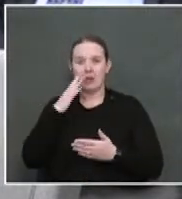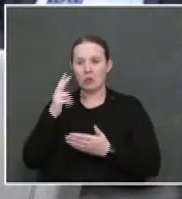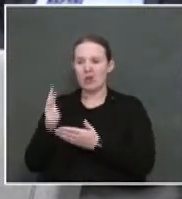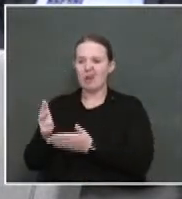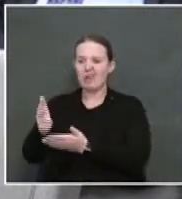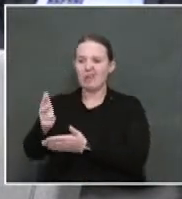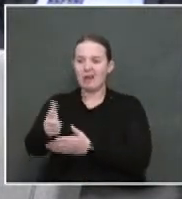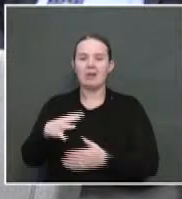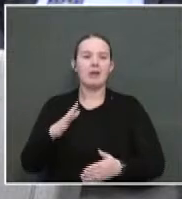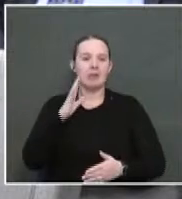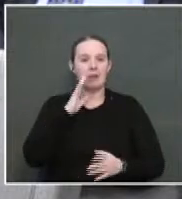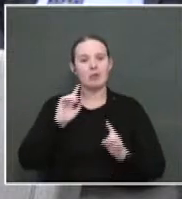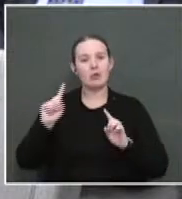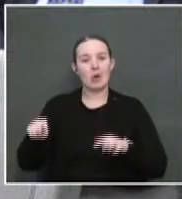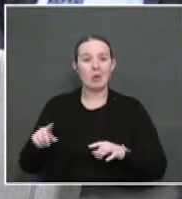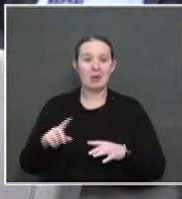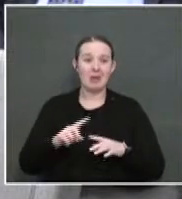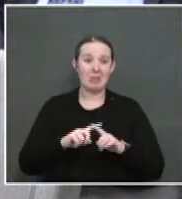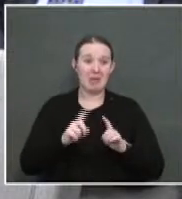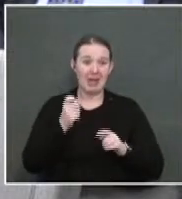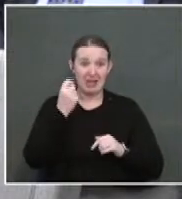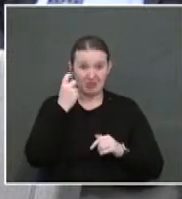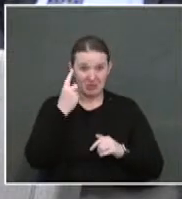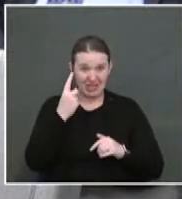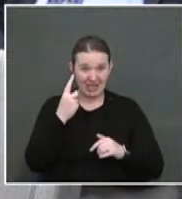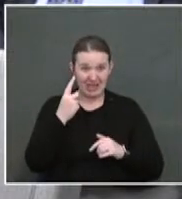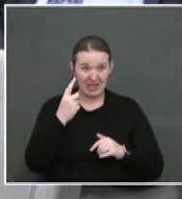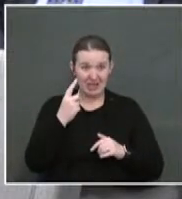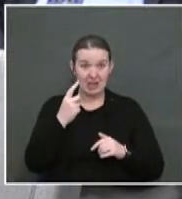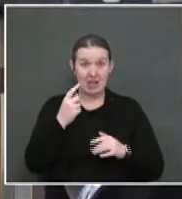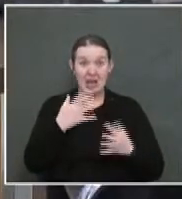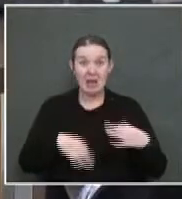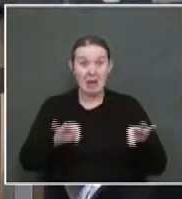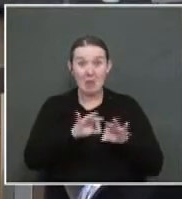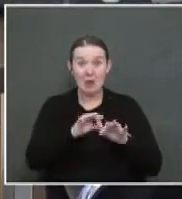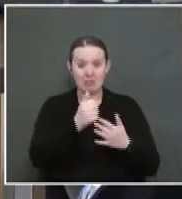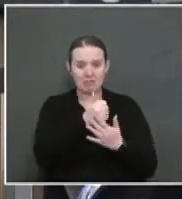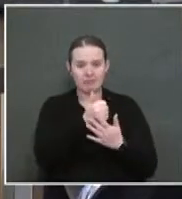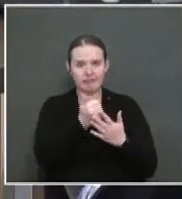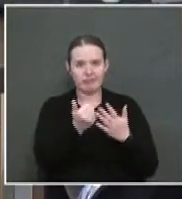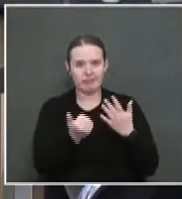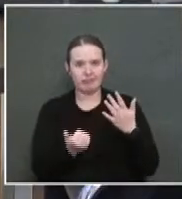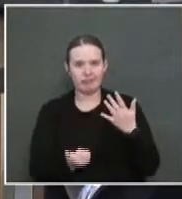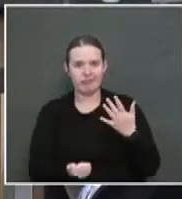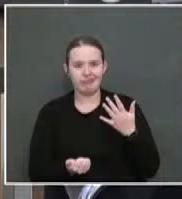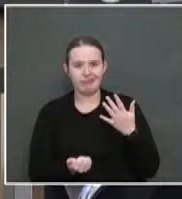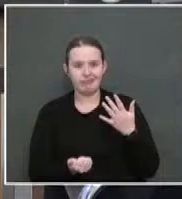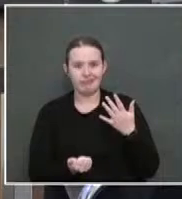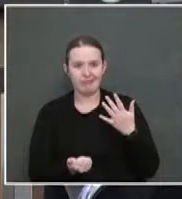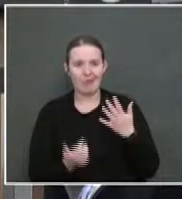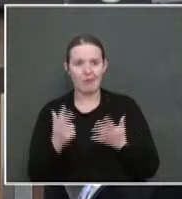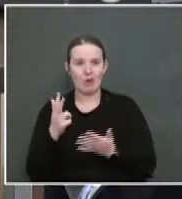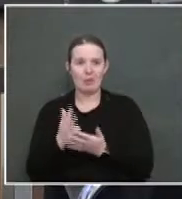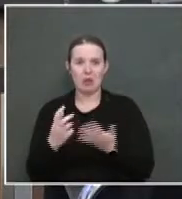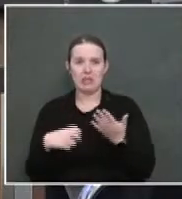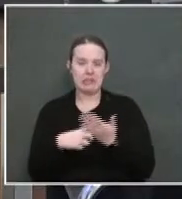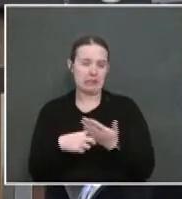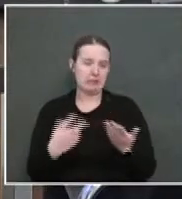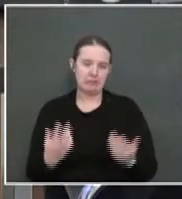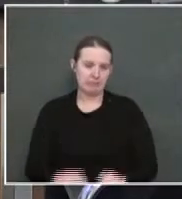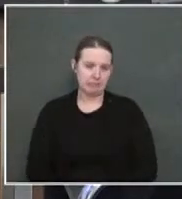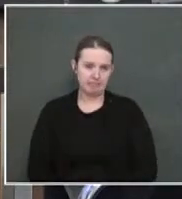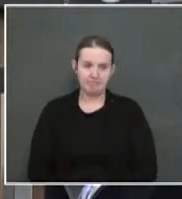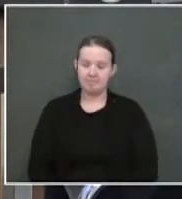would handle those types of calls, but it is something that would be low priority. Yeah, and that's exactly my point, and I appreciate that, Chief, is